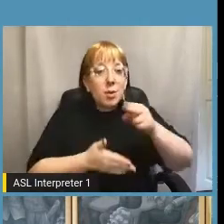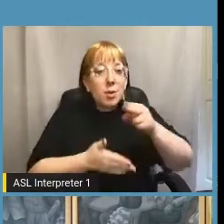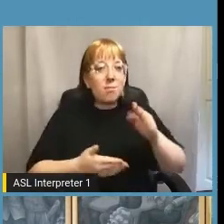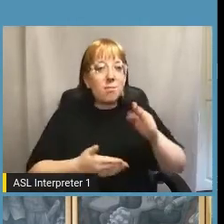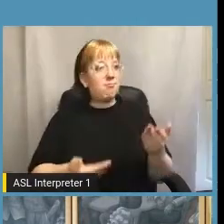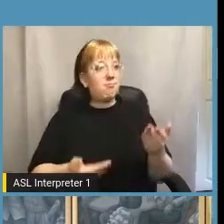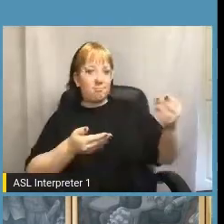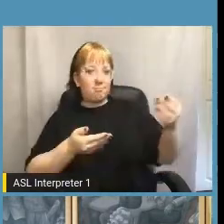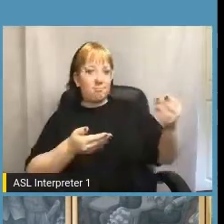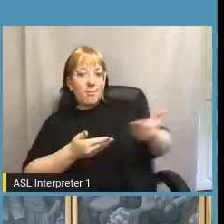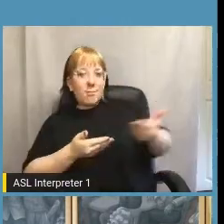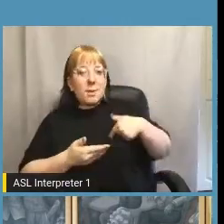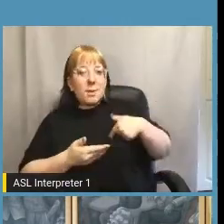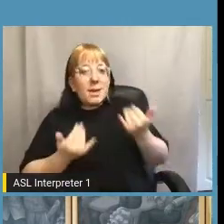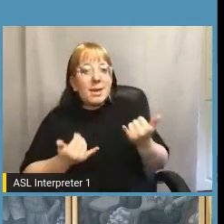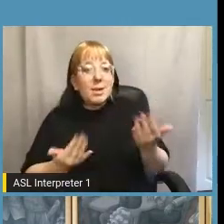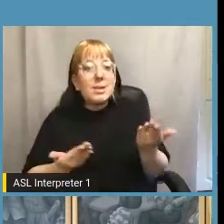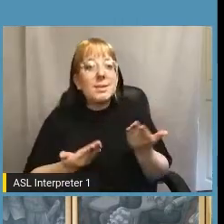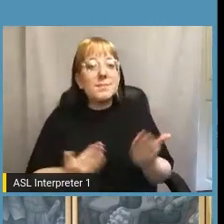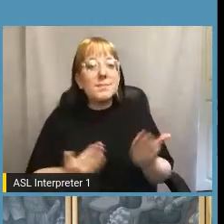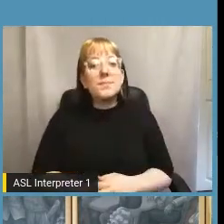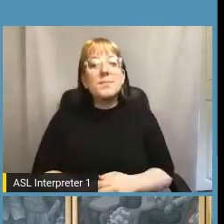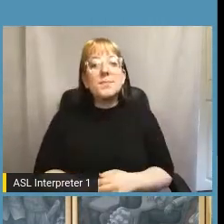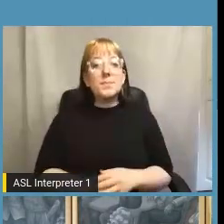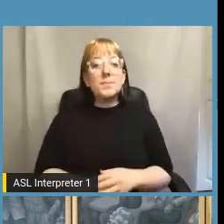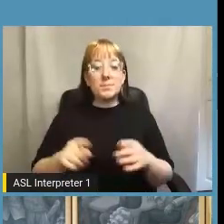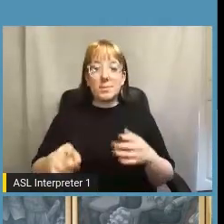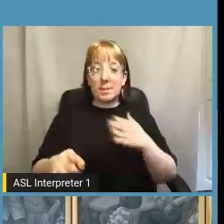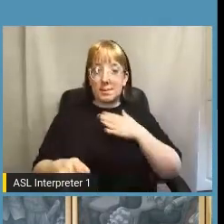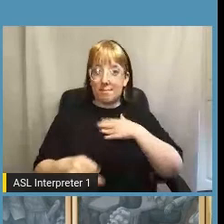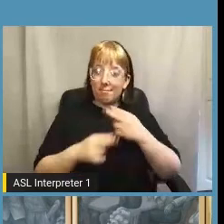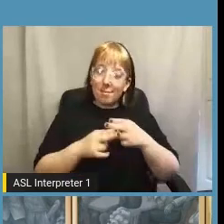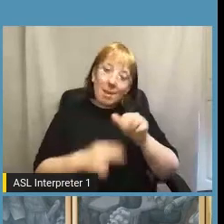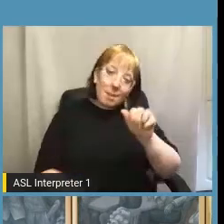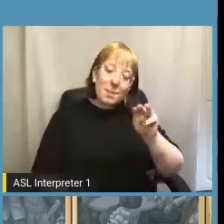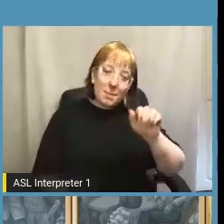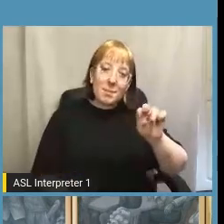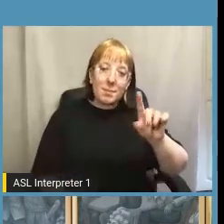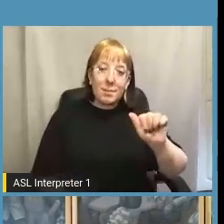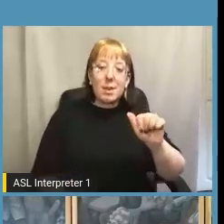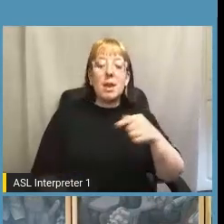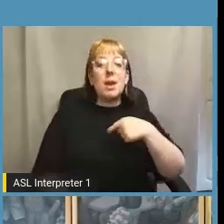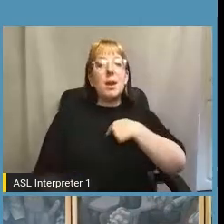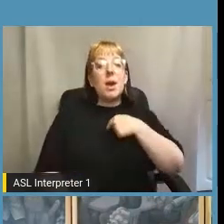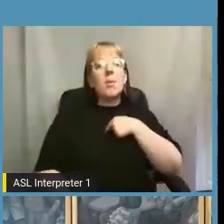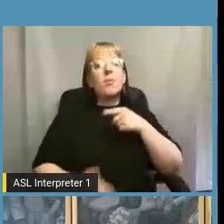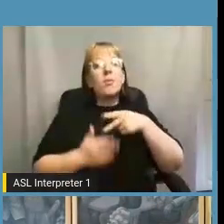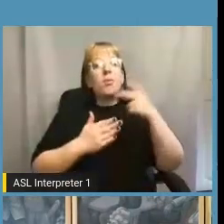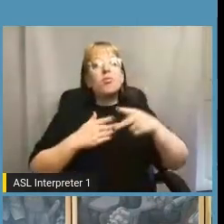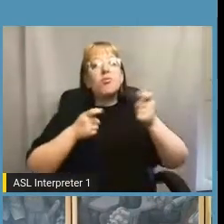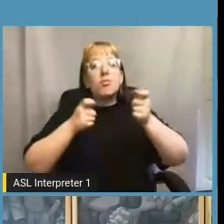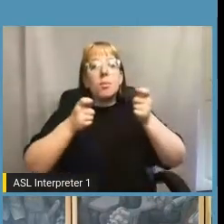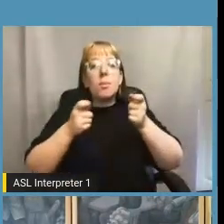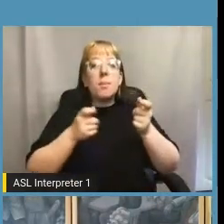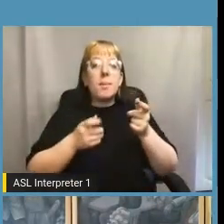So as I mentioned, my name is Amanda K. Gustin. I'm the Public Program Manager at the Vermont Historical